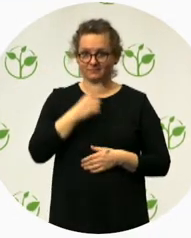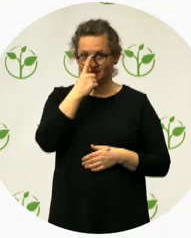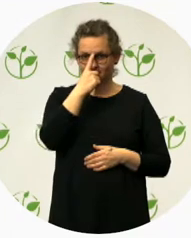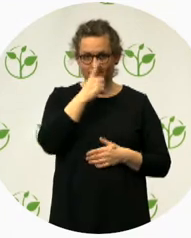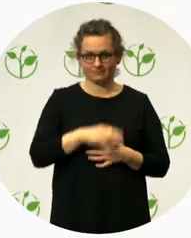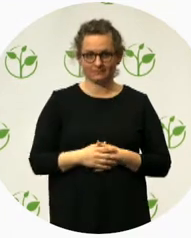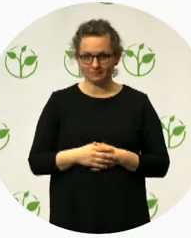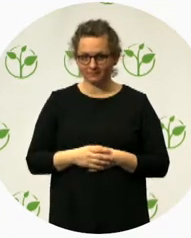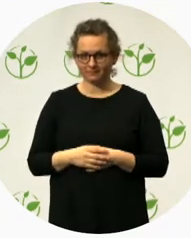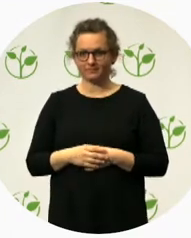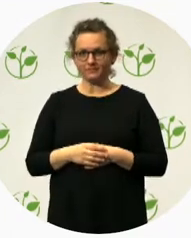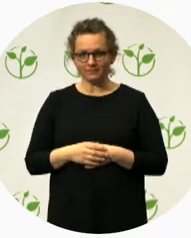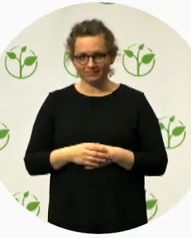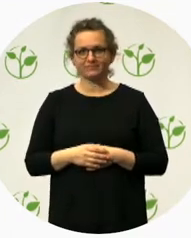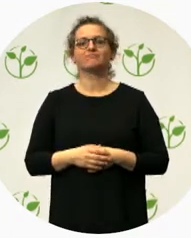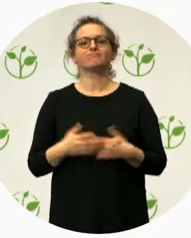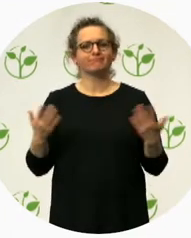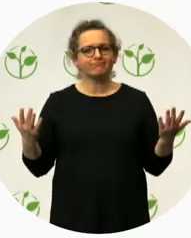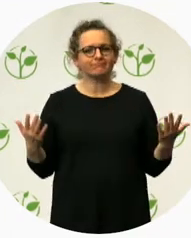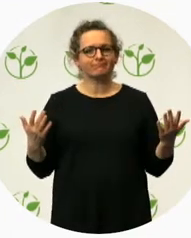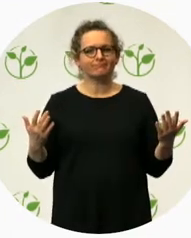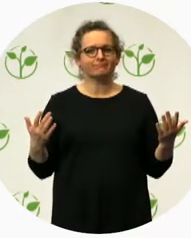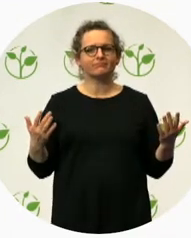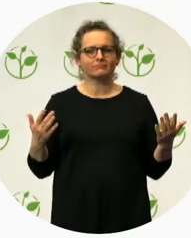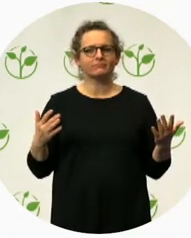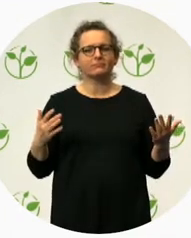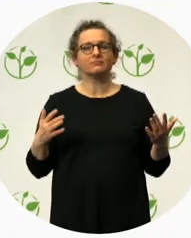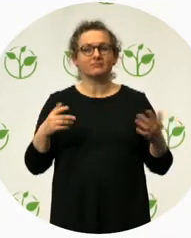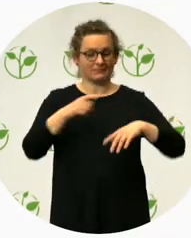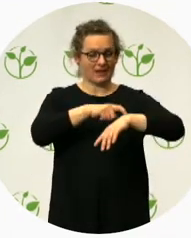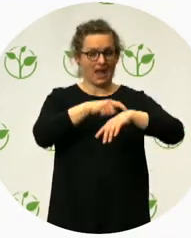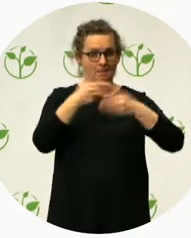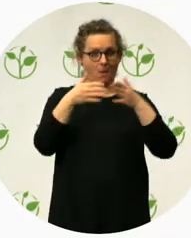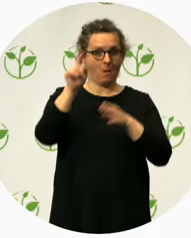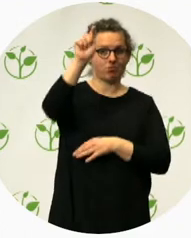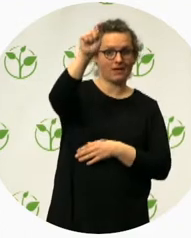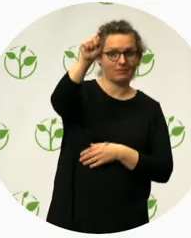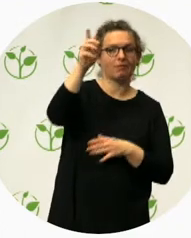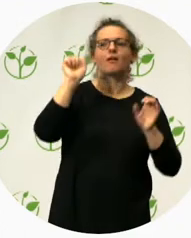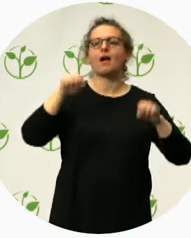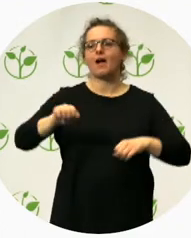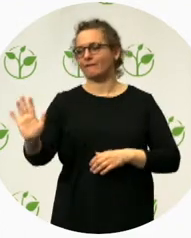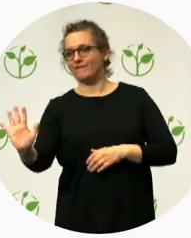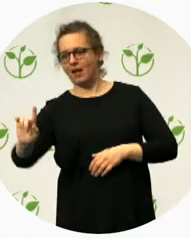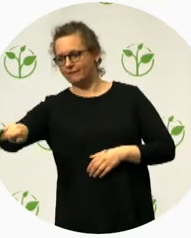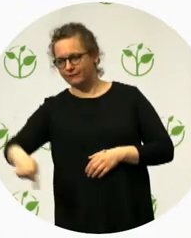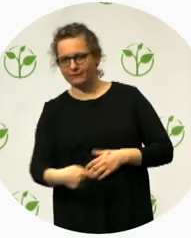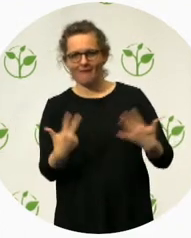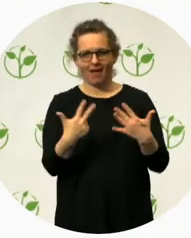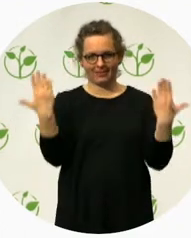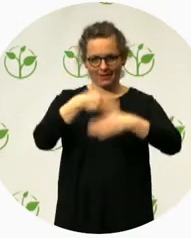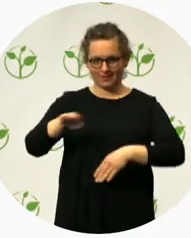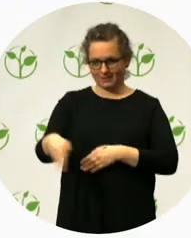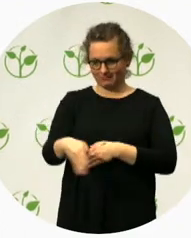this opportunity to connect with the exhibitors. They're all here for the 3 conference days, but tonight between 5 and 8, that's their time.